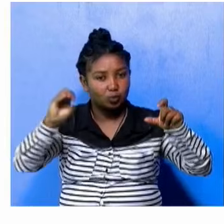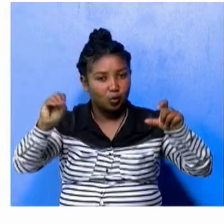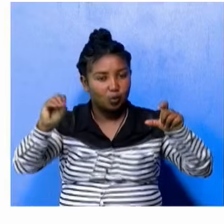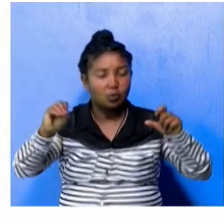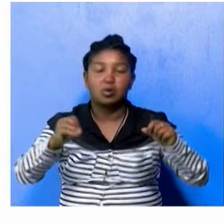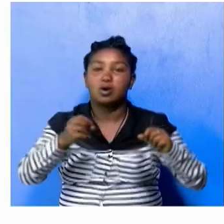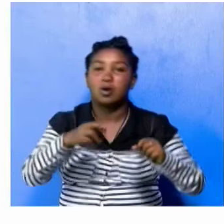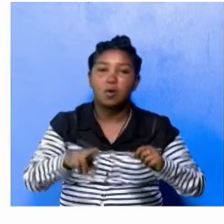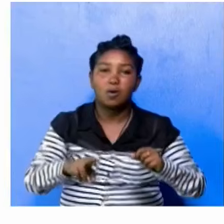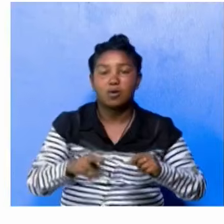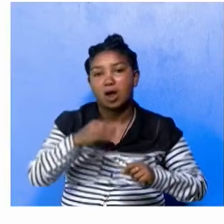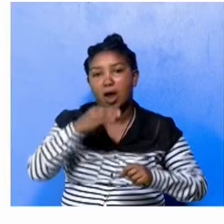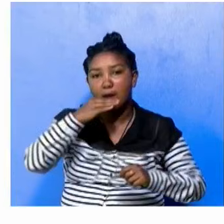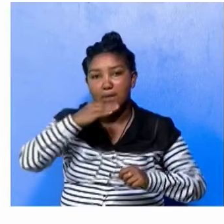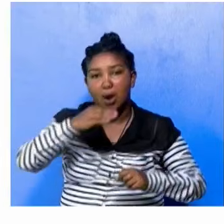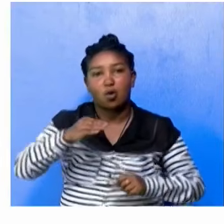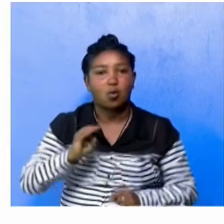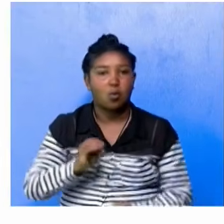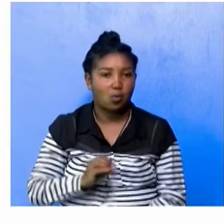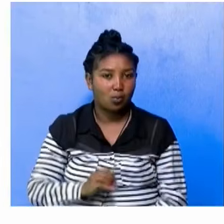just like mango.